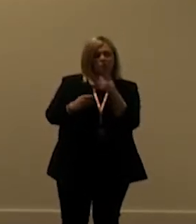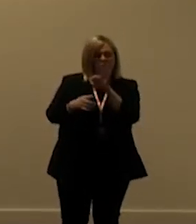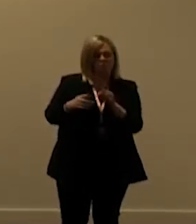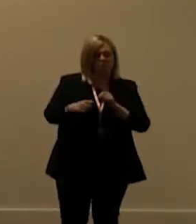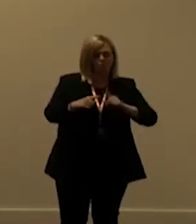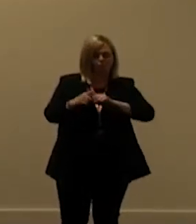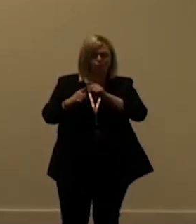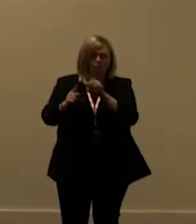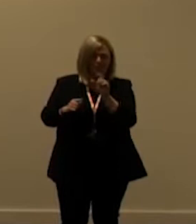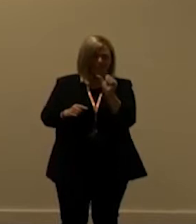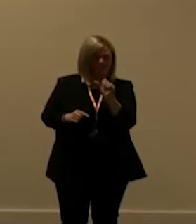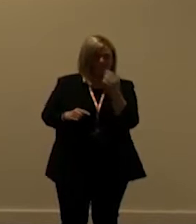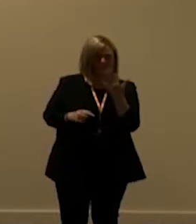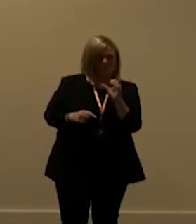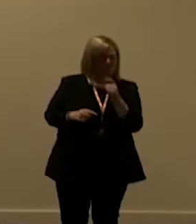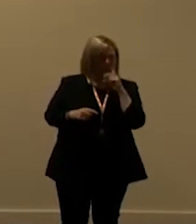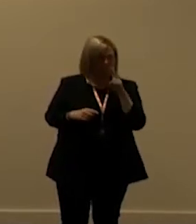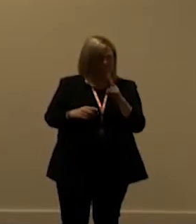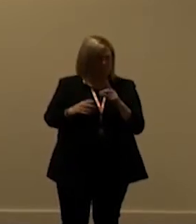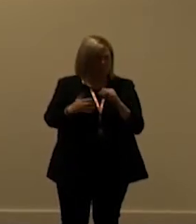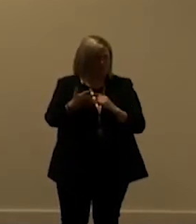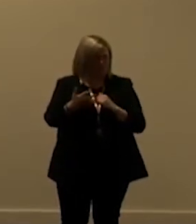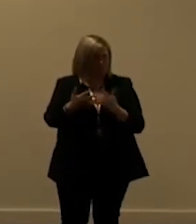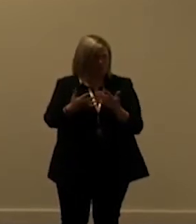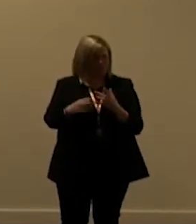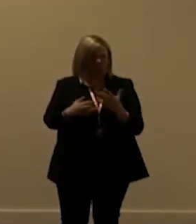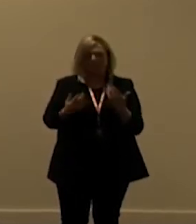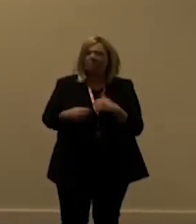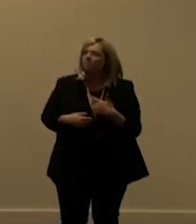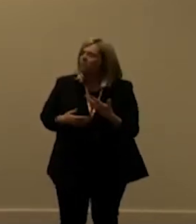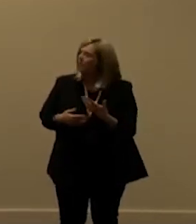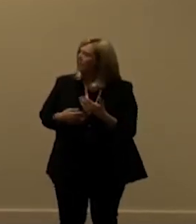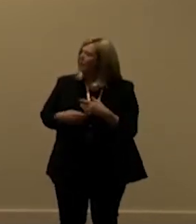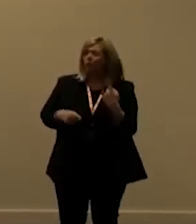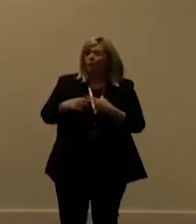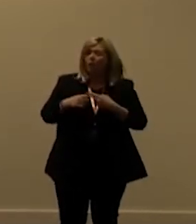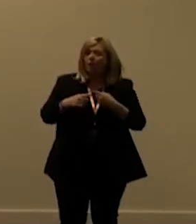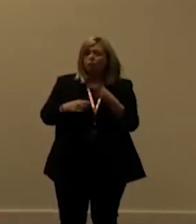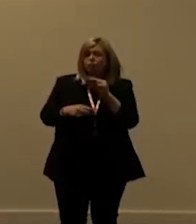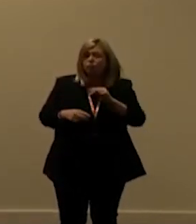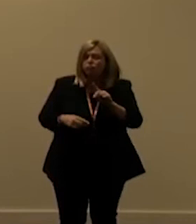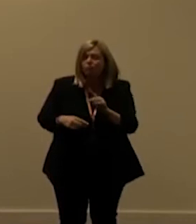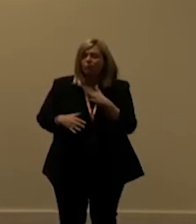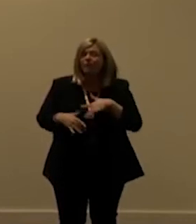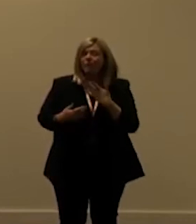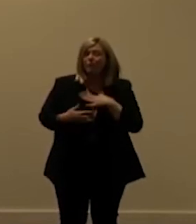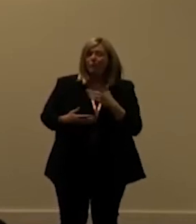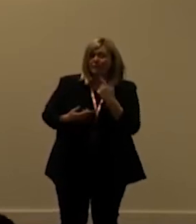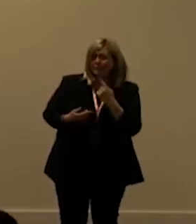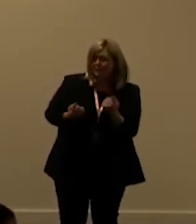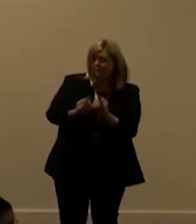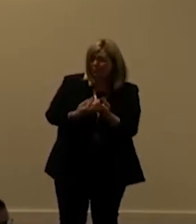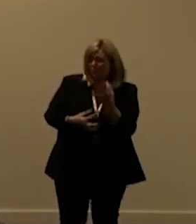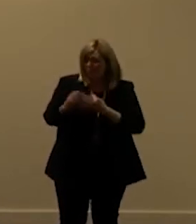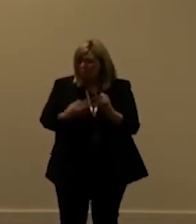numerous, I guess, M365 projects is probably the best way of putting it. Now, I do have a tendency to go quite quickly, so if you have anything that you want to say, any